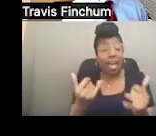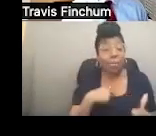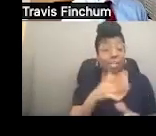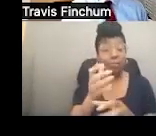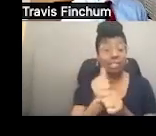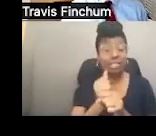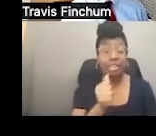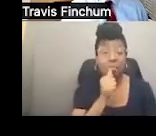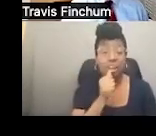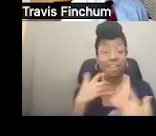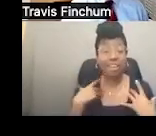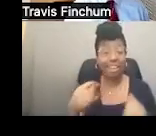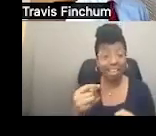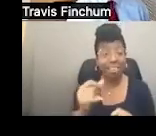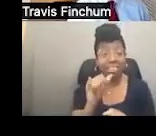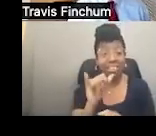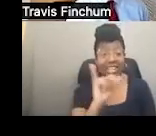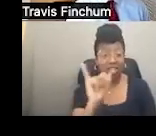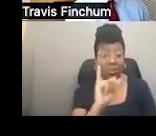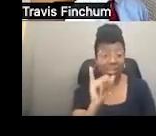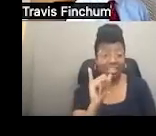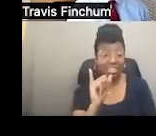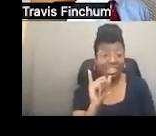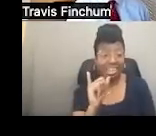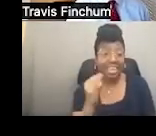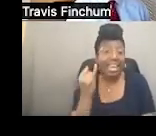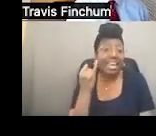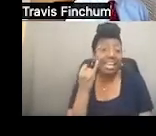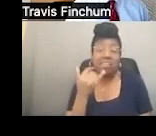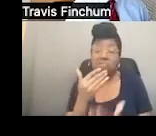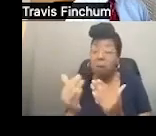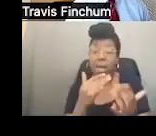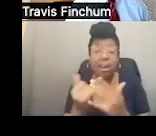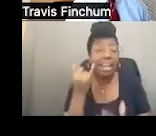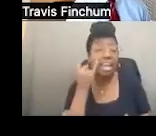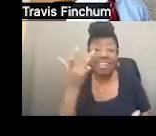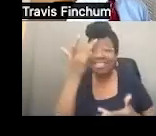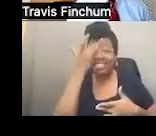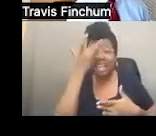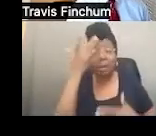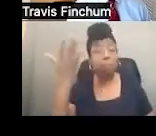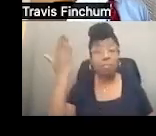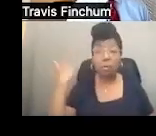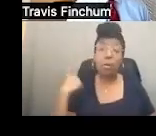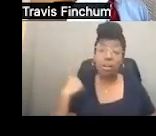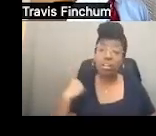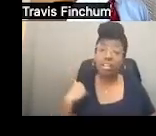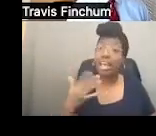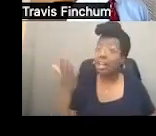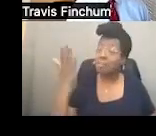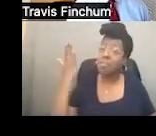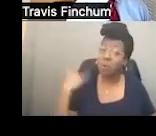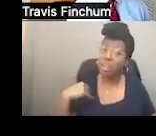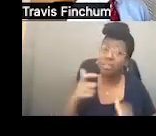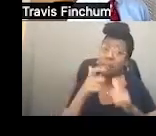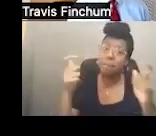for individuals, even if they have a pre-existing condition. And that has always been a big issue and a